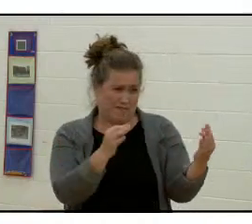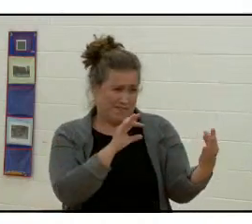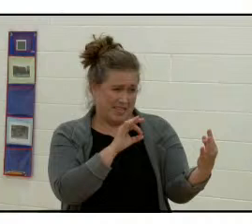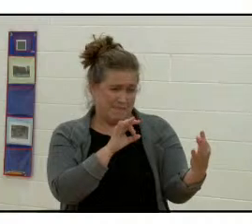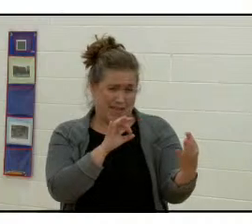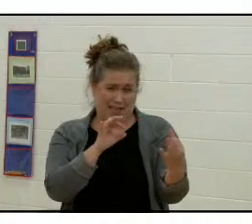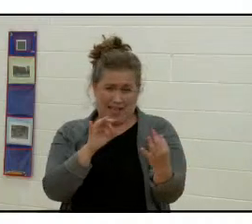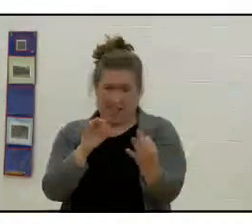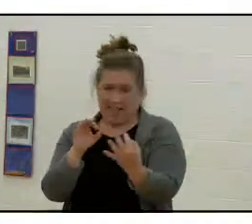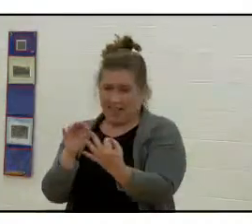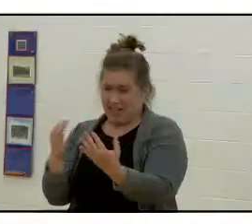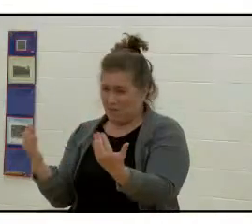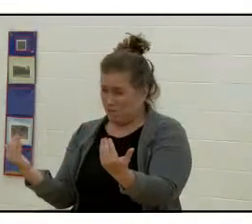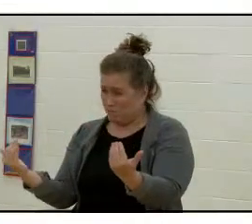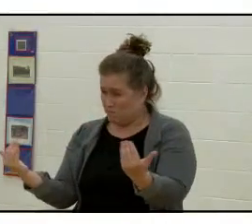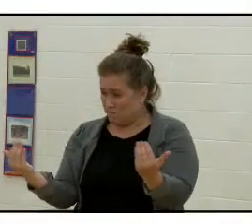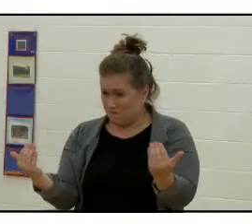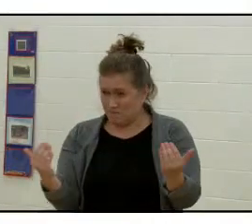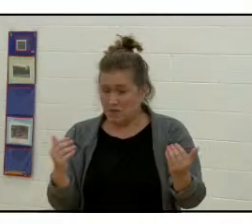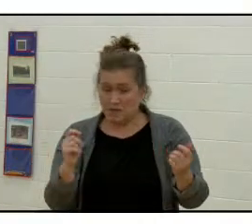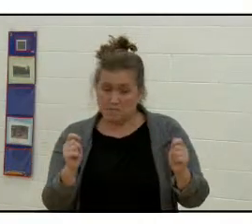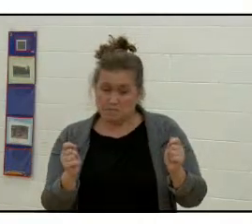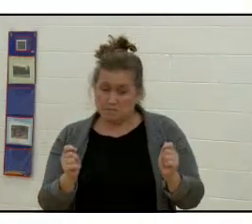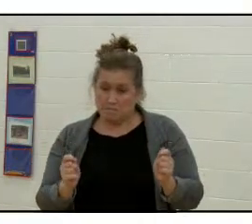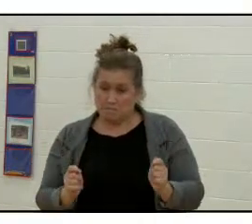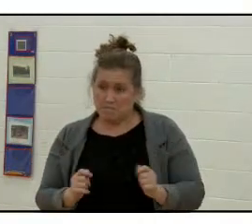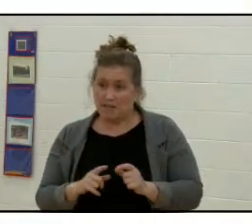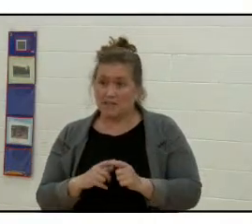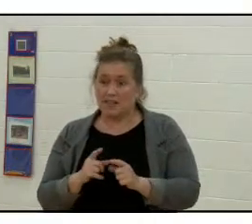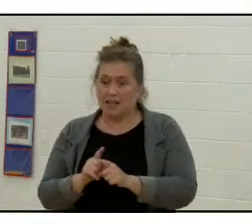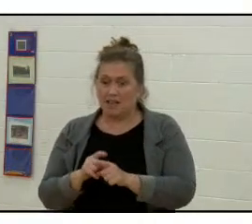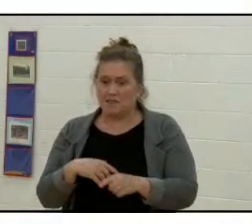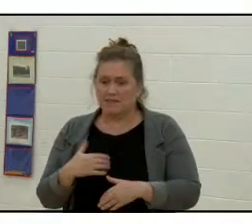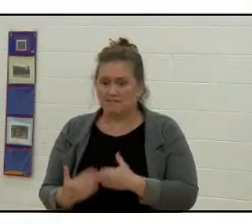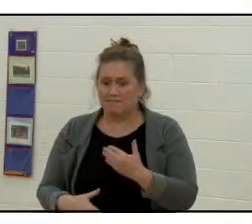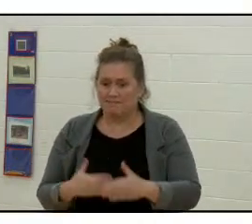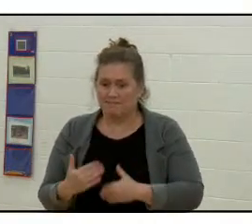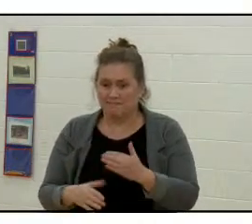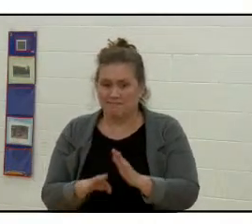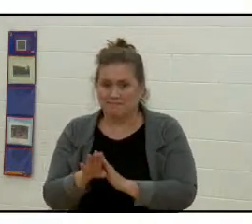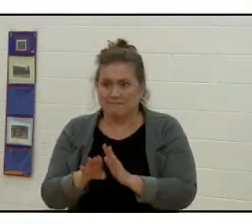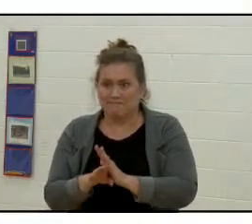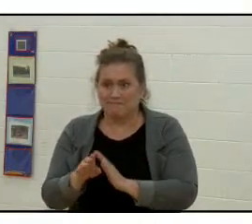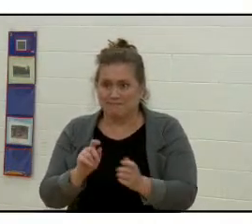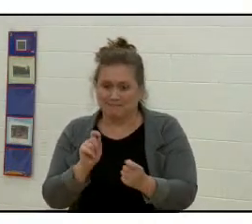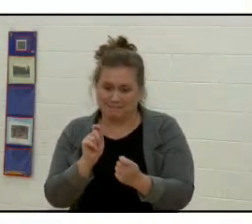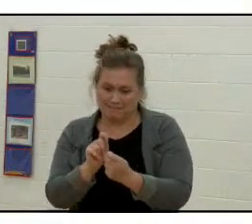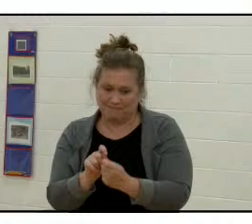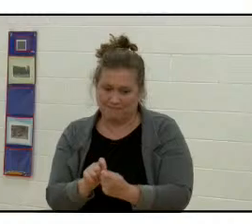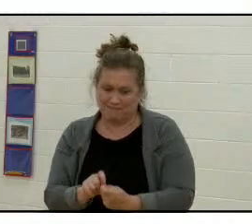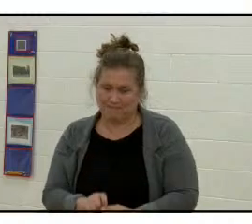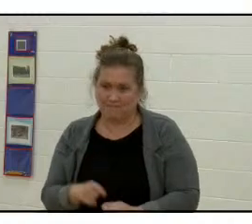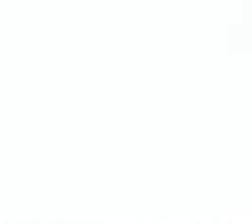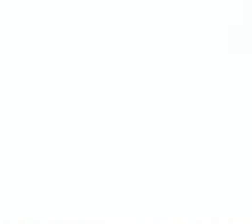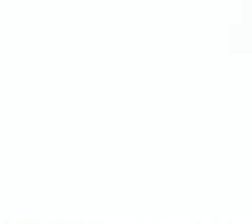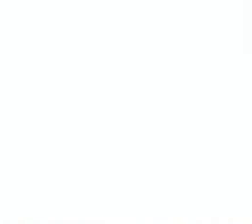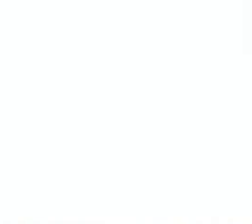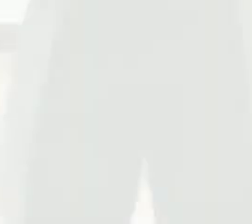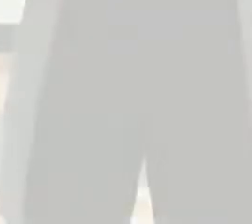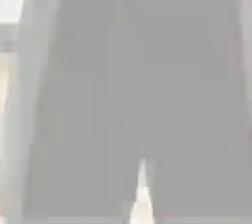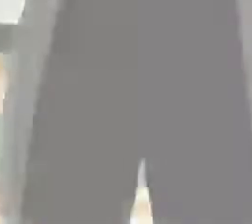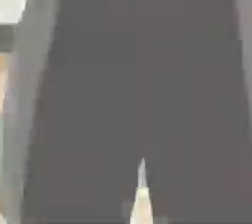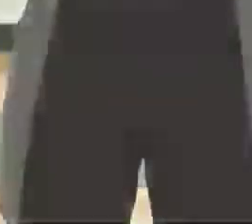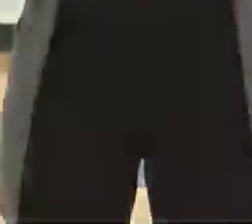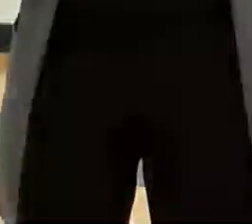kind of developing some further details of the design for this park moving forward. So with that